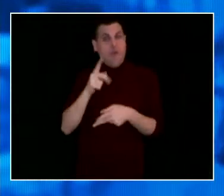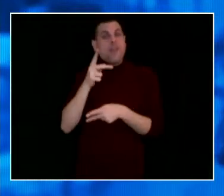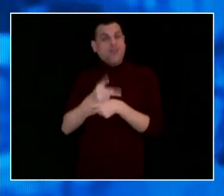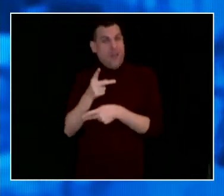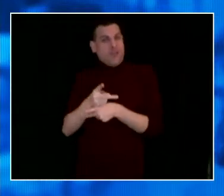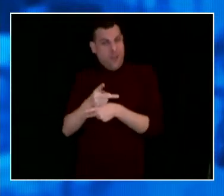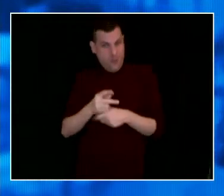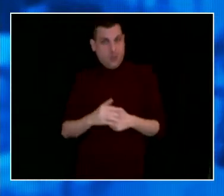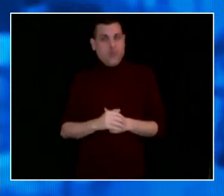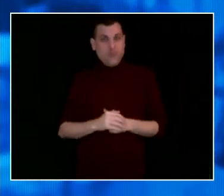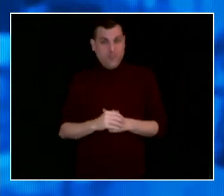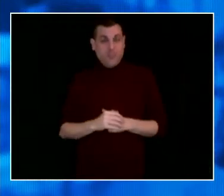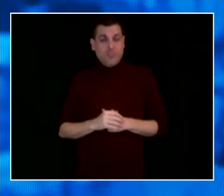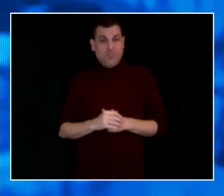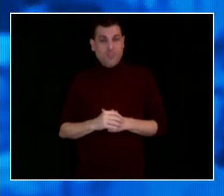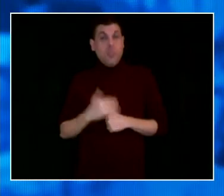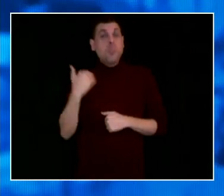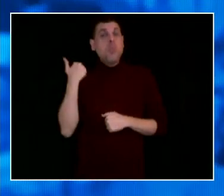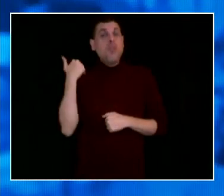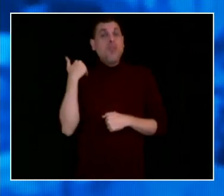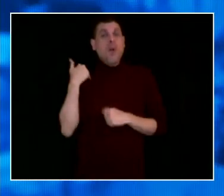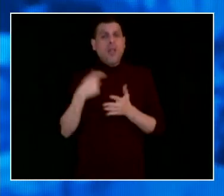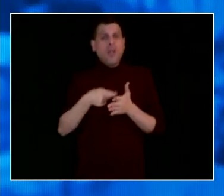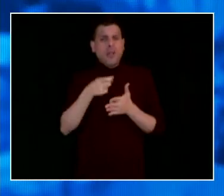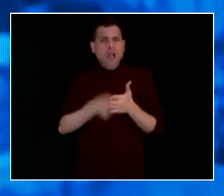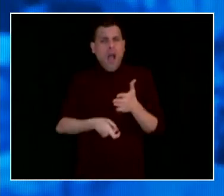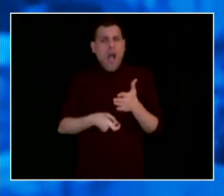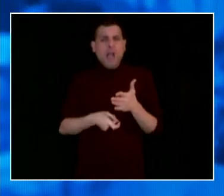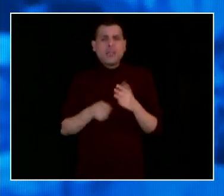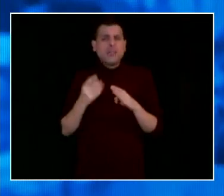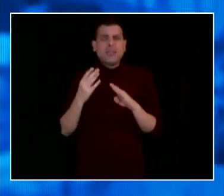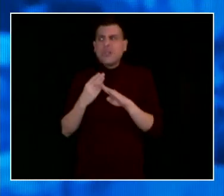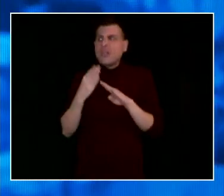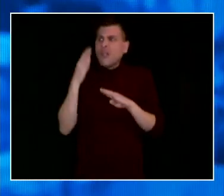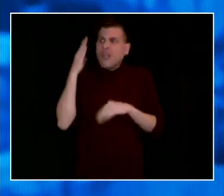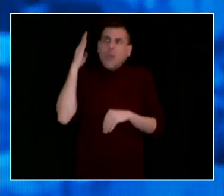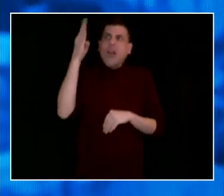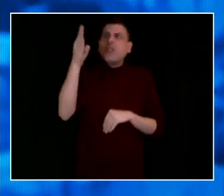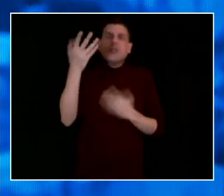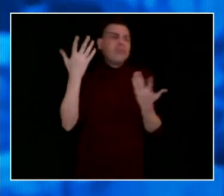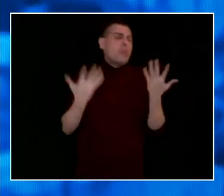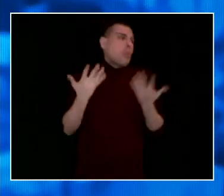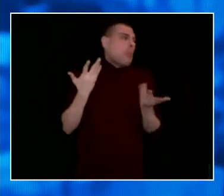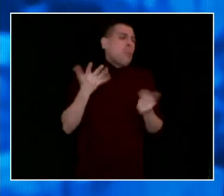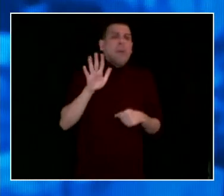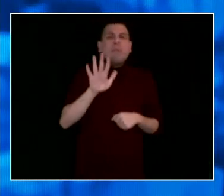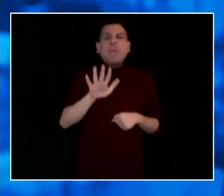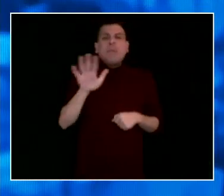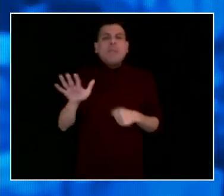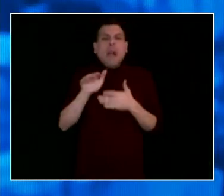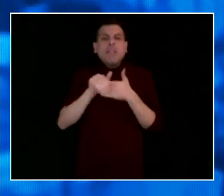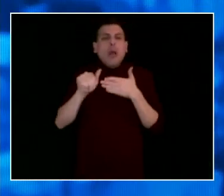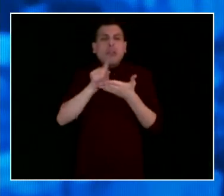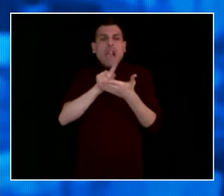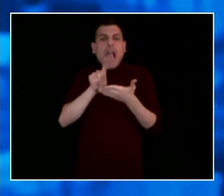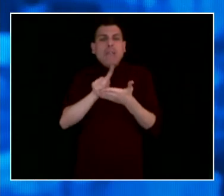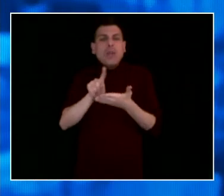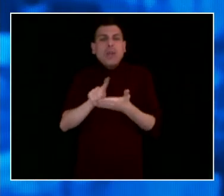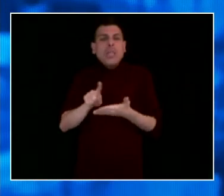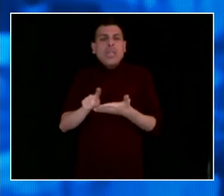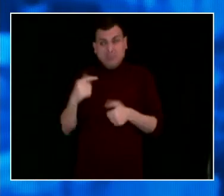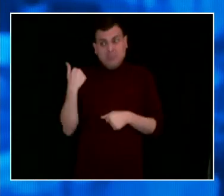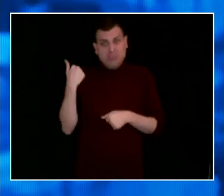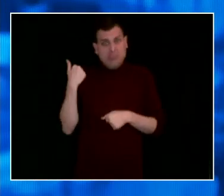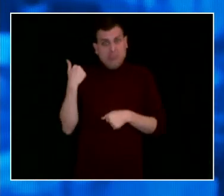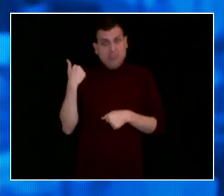What once cost working class families $55 a week when we came into office,